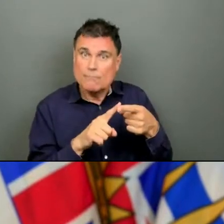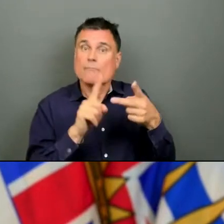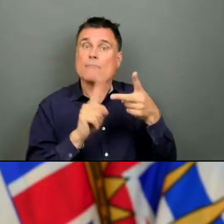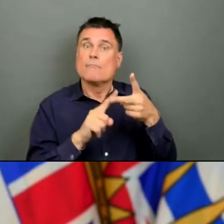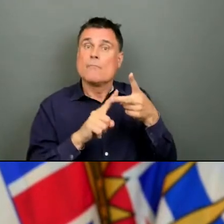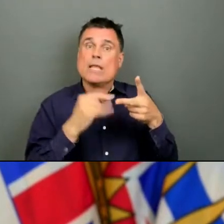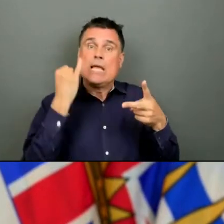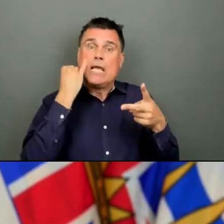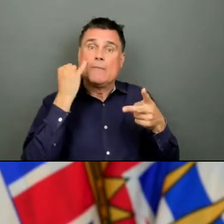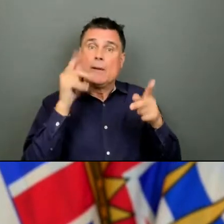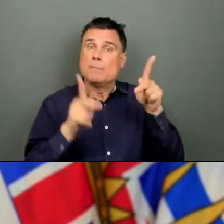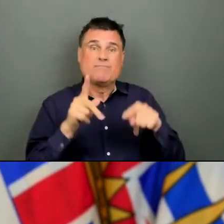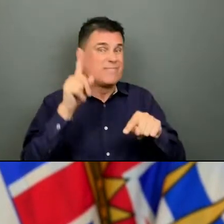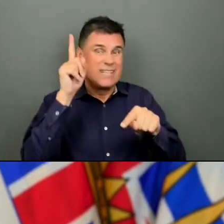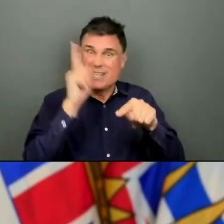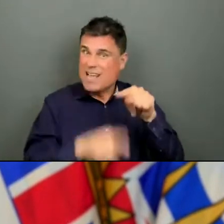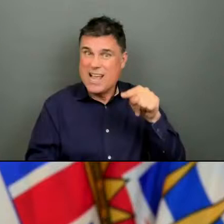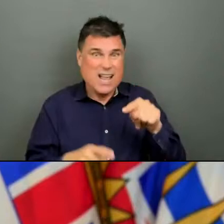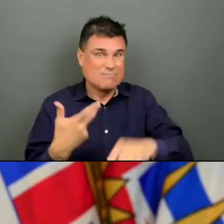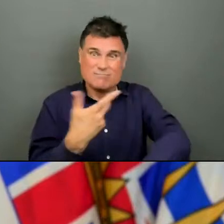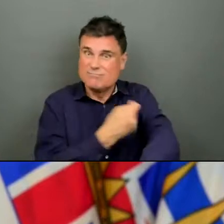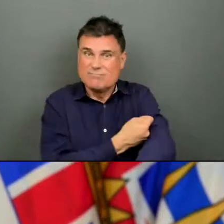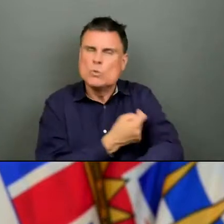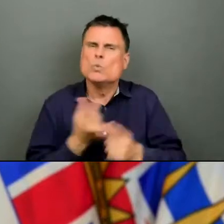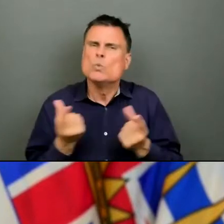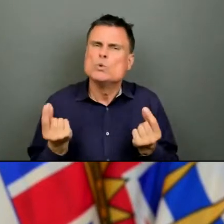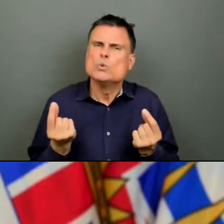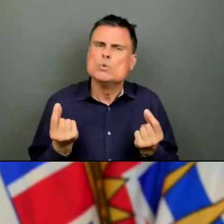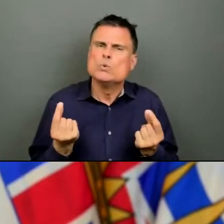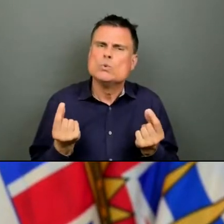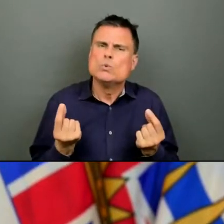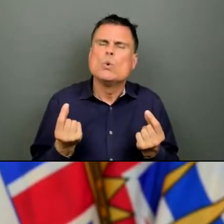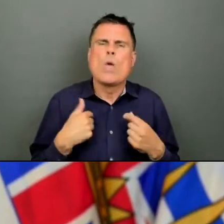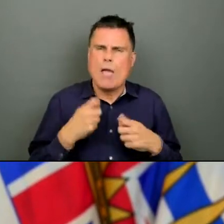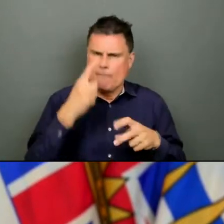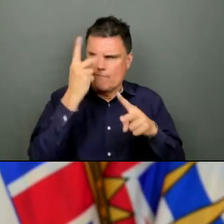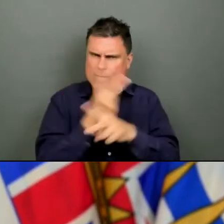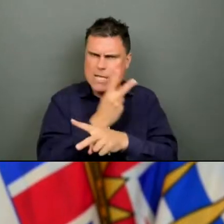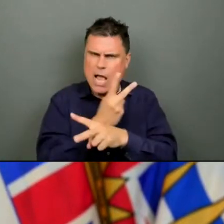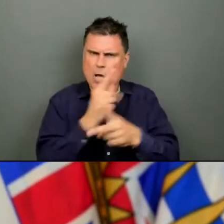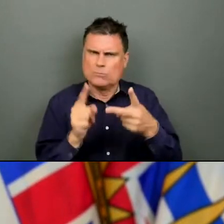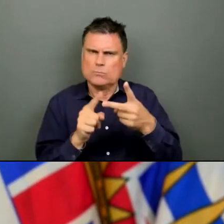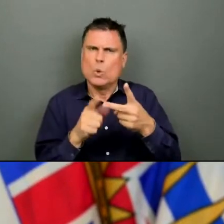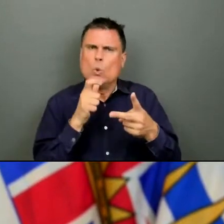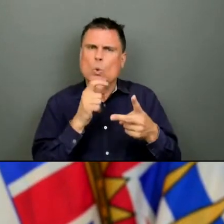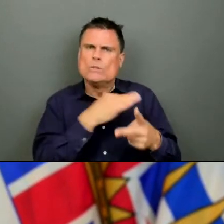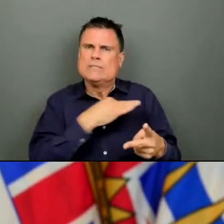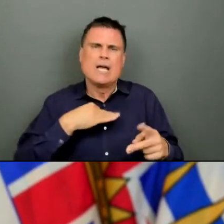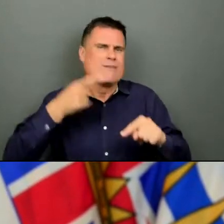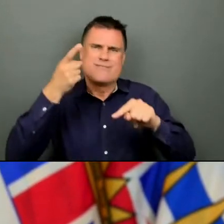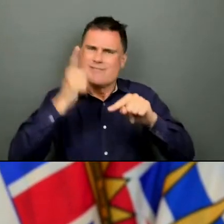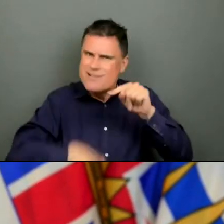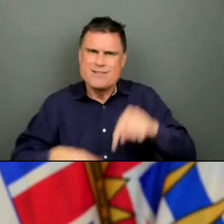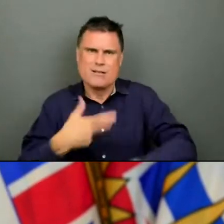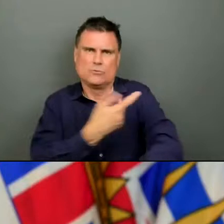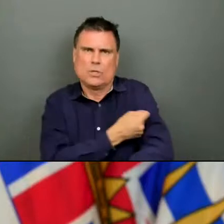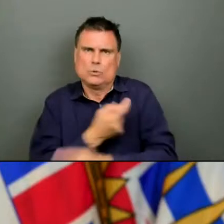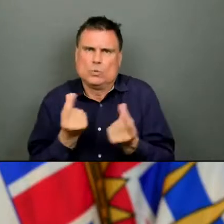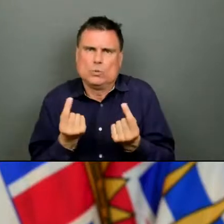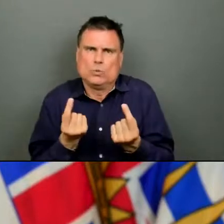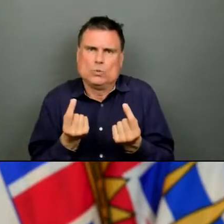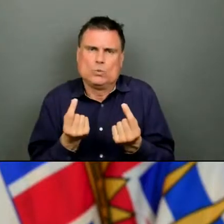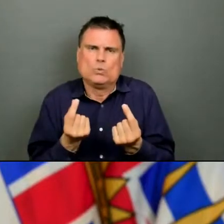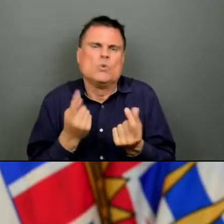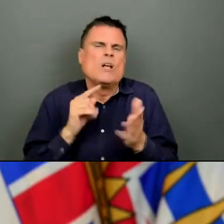to be immunized. So yes, we are actively working on all of those in terms of the progression of the policy